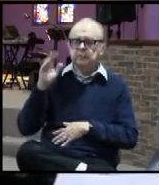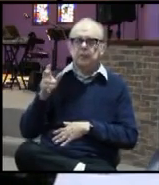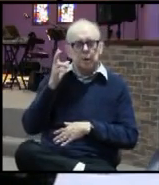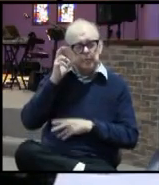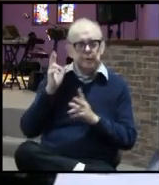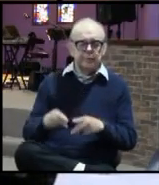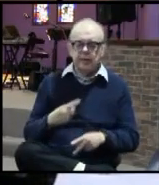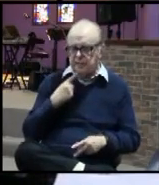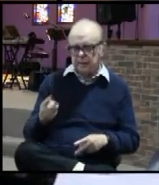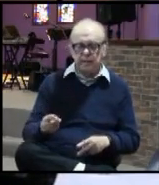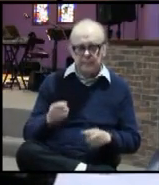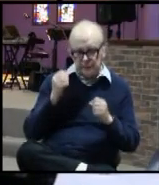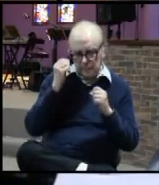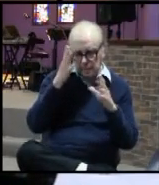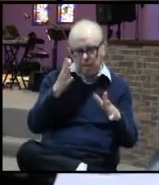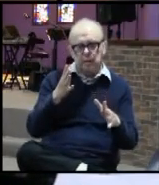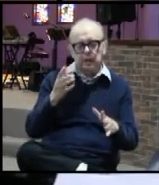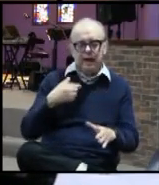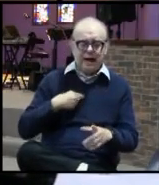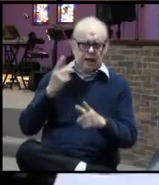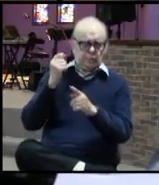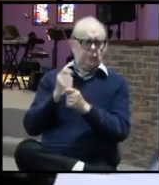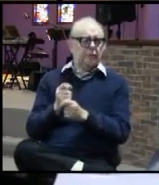say, "Father,